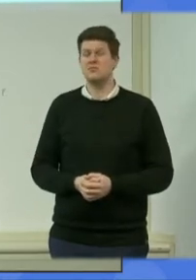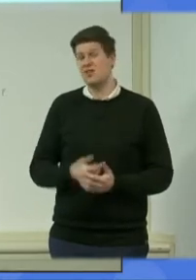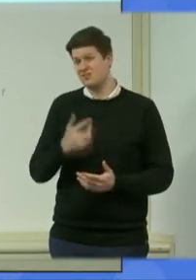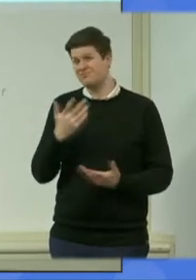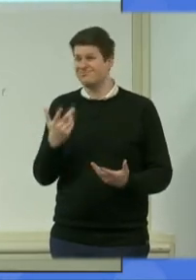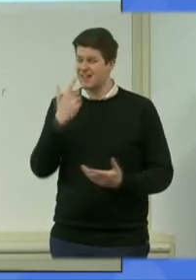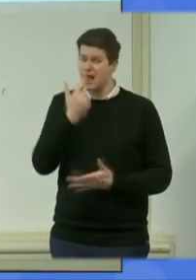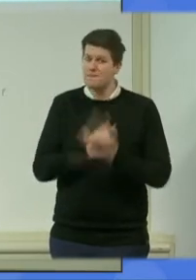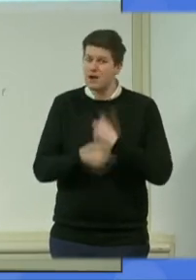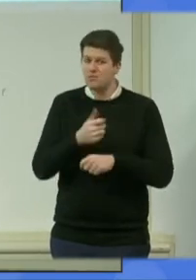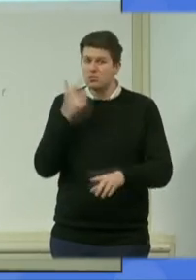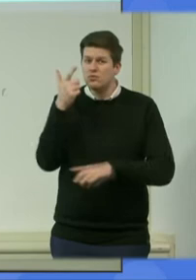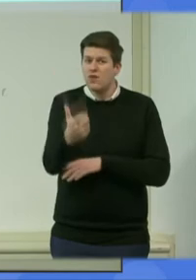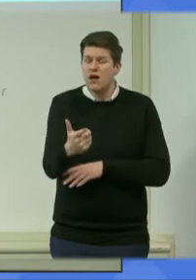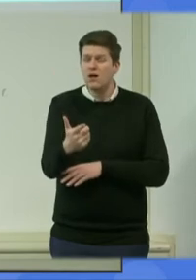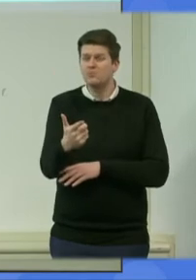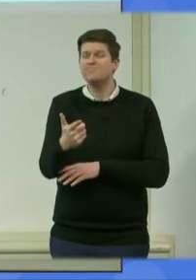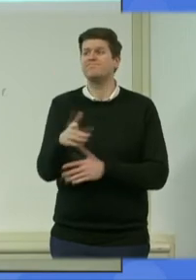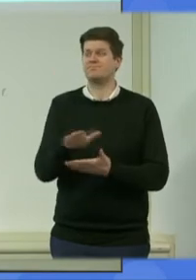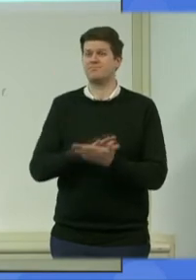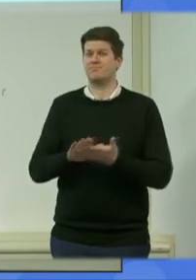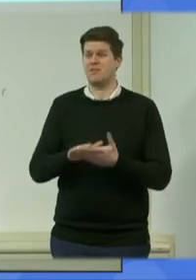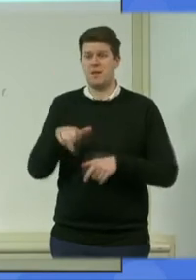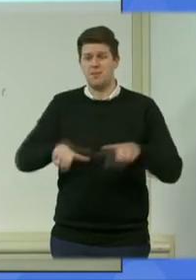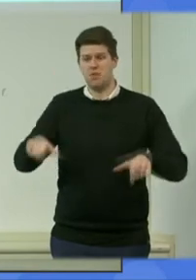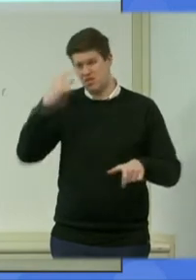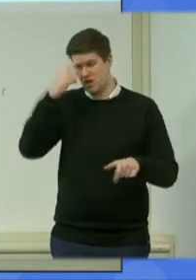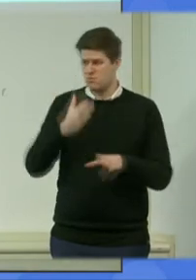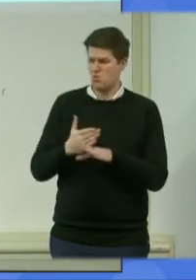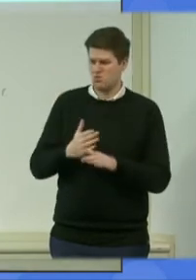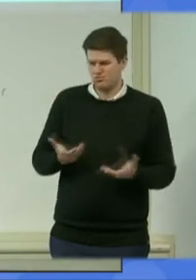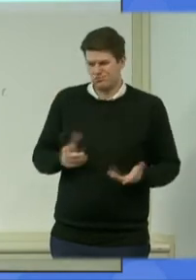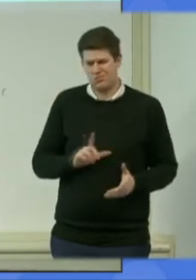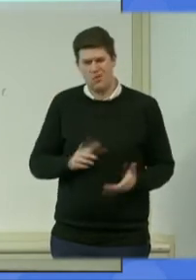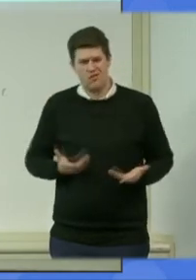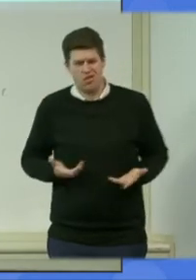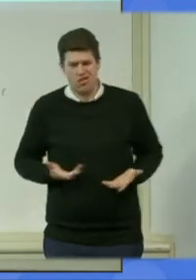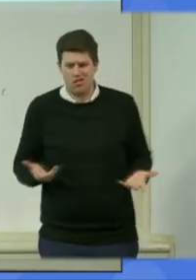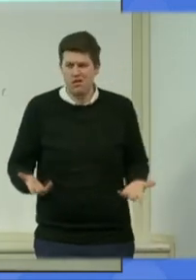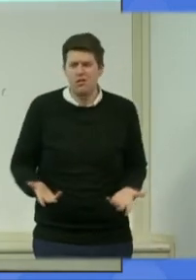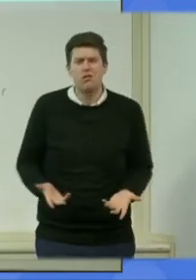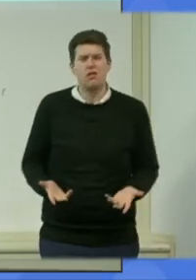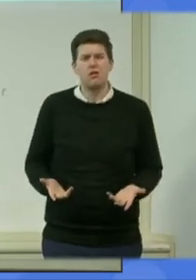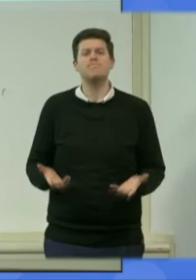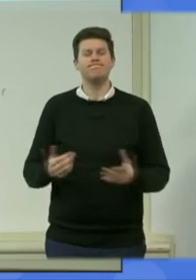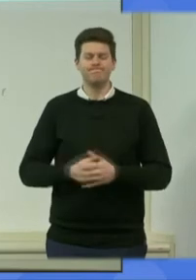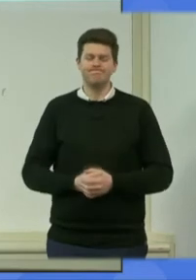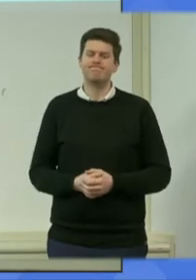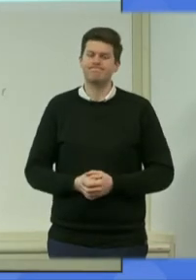then you end up actually reducing the incentives people have to work? That's a kind of key question for you to think about, I think, in this